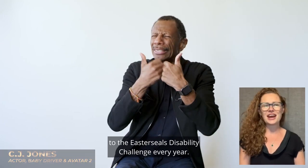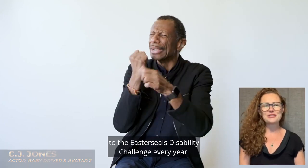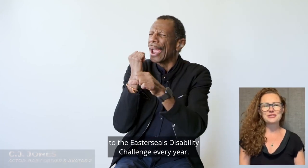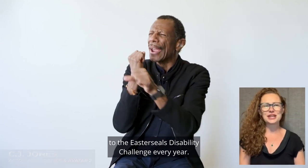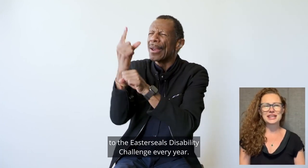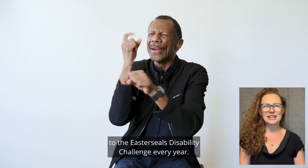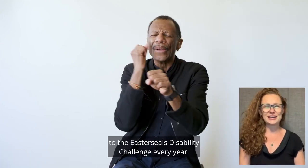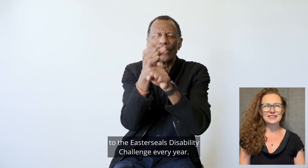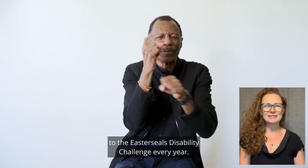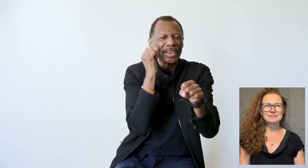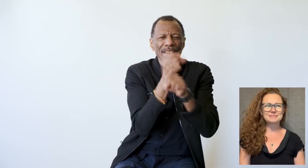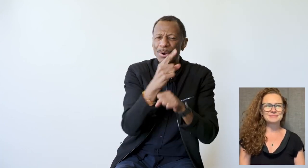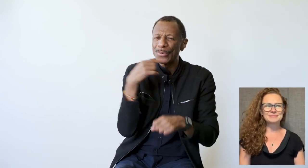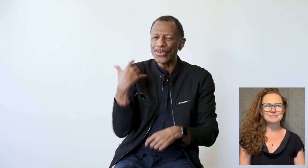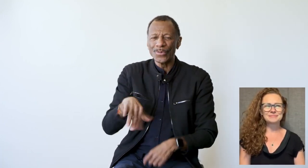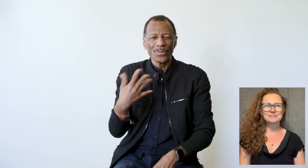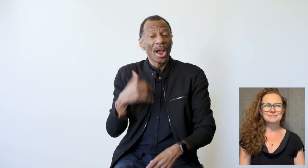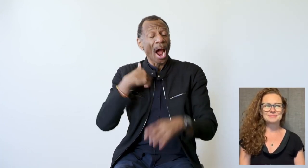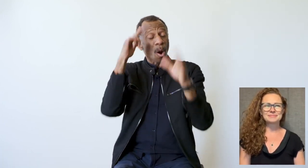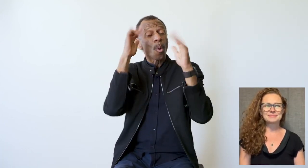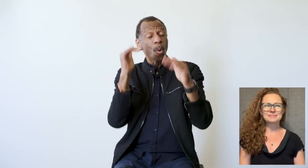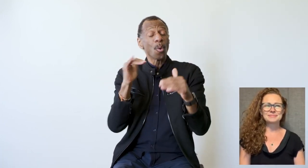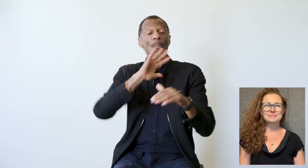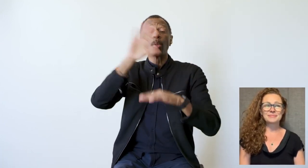Challenge every year.